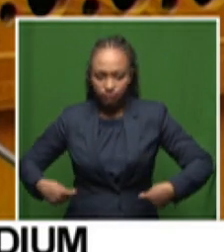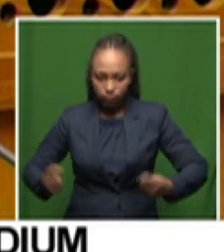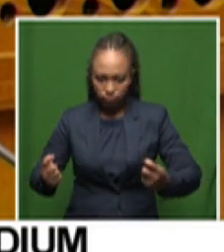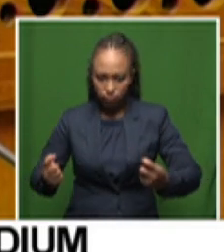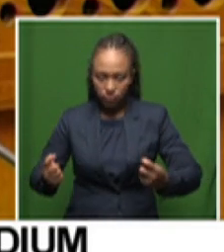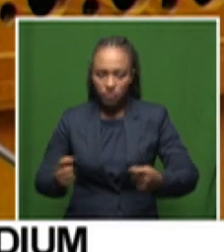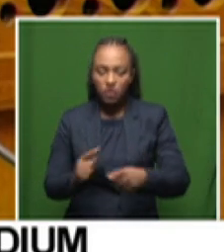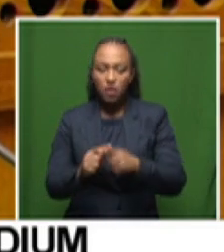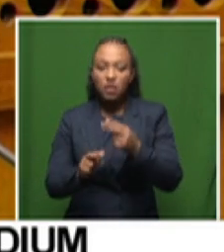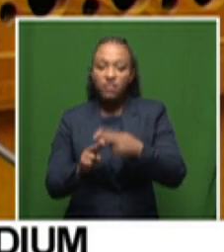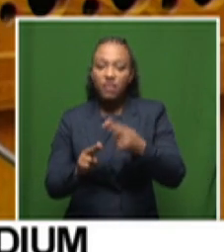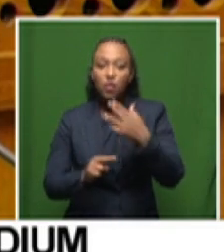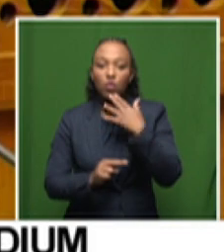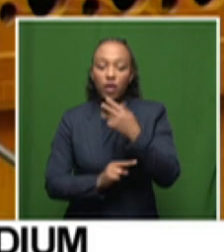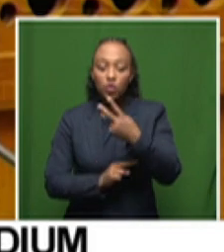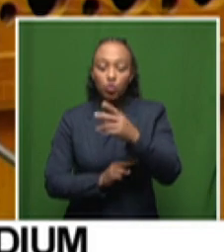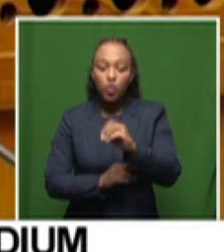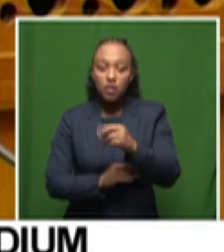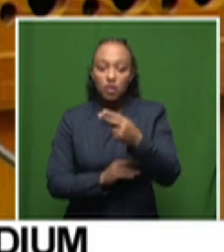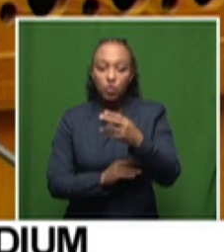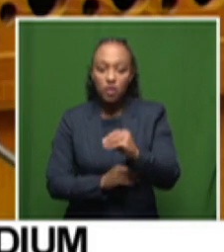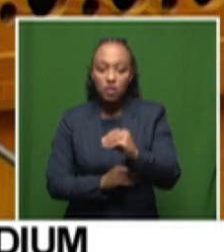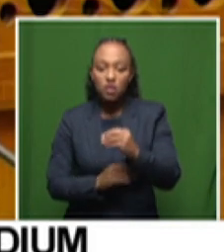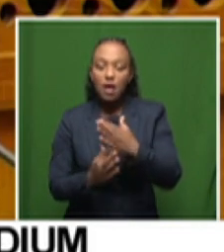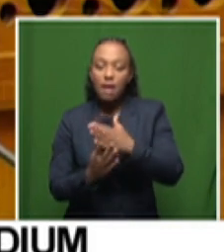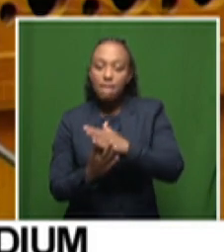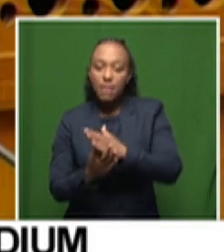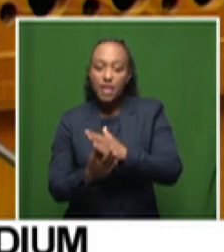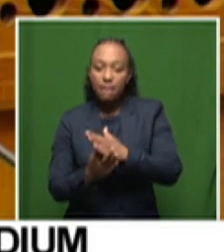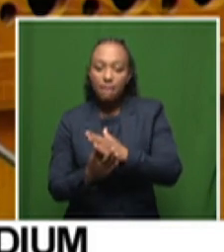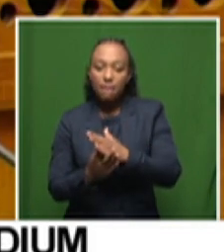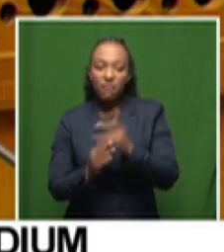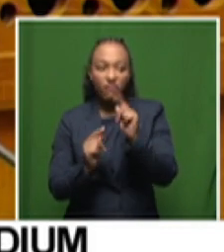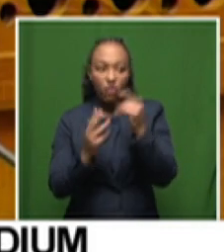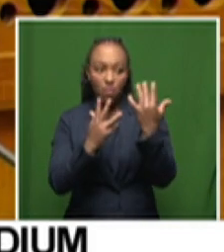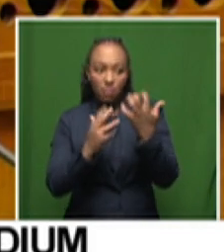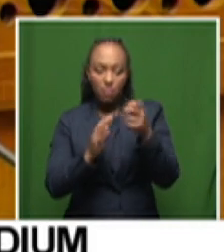the 2020 Medium Term Budget Policy Statement.